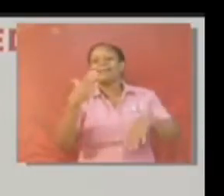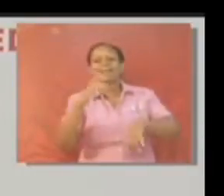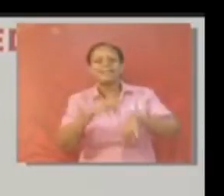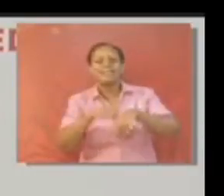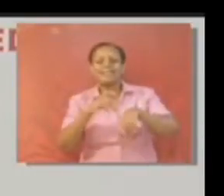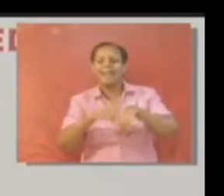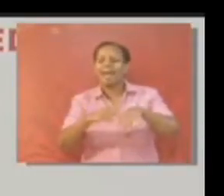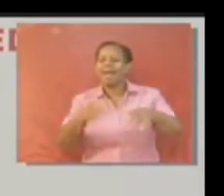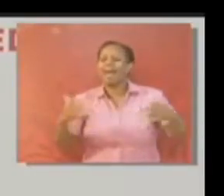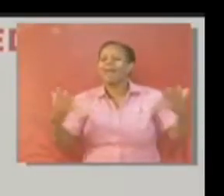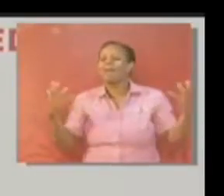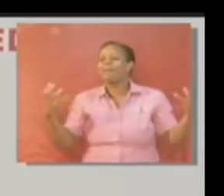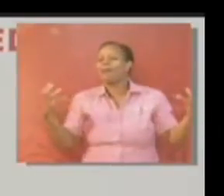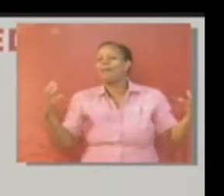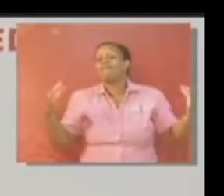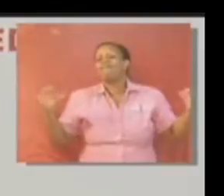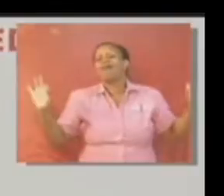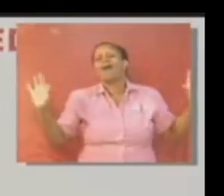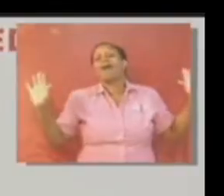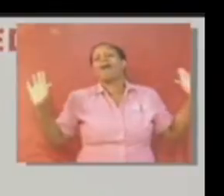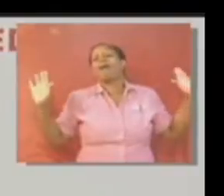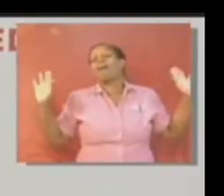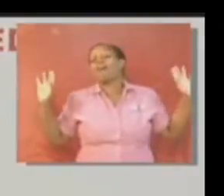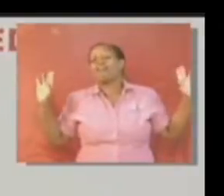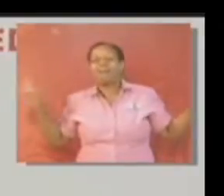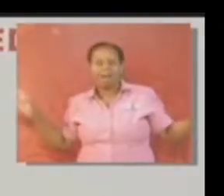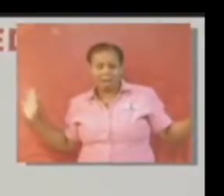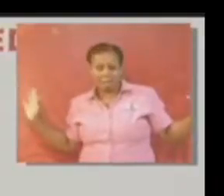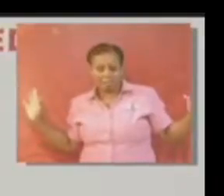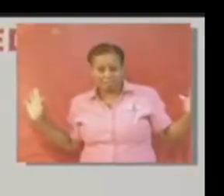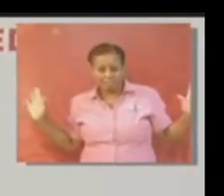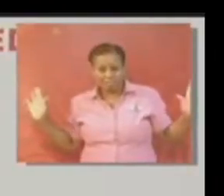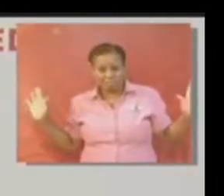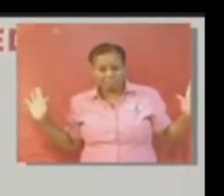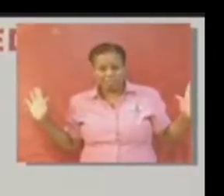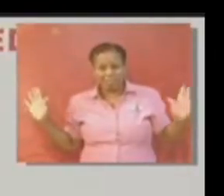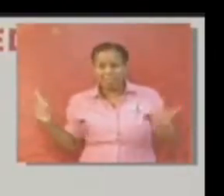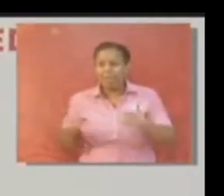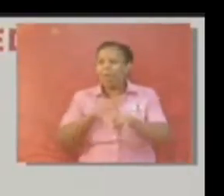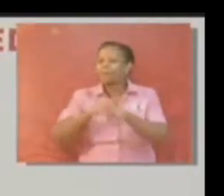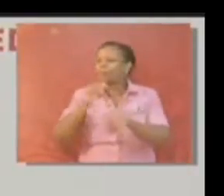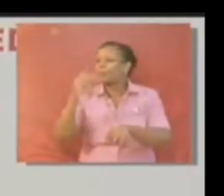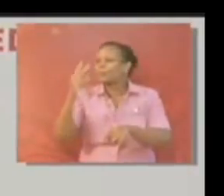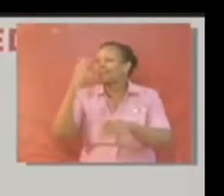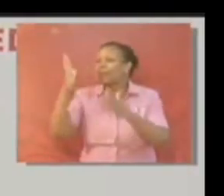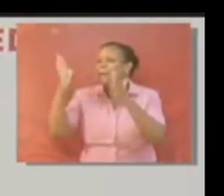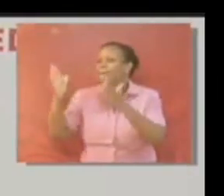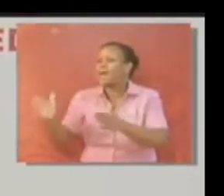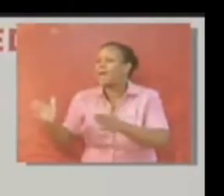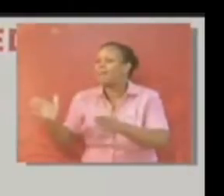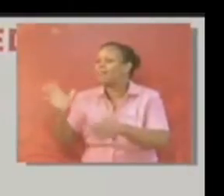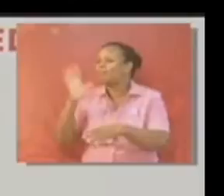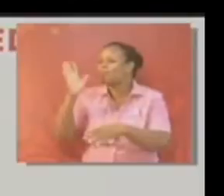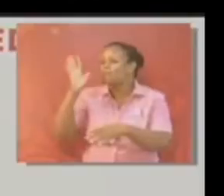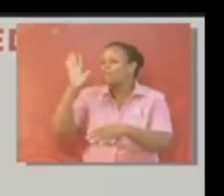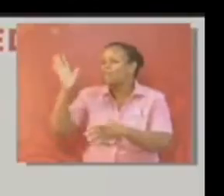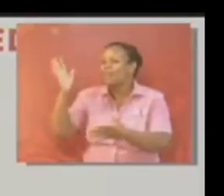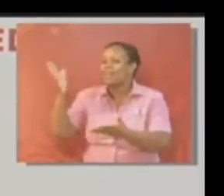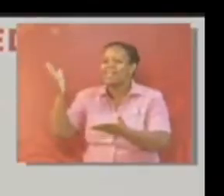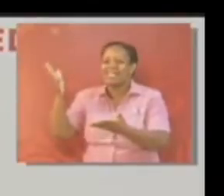seen Granny, we haven't seen Aja, Aji, we haven't seen Mousy, we haven't seen uncles, and so